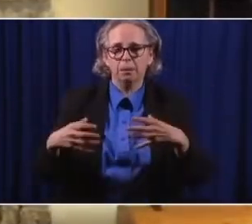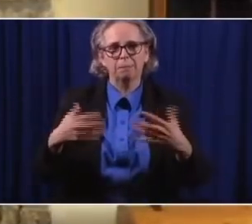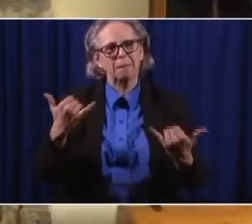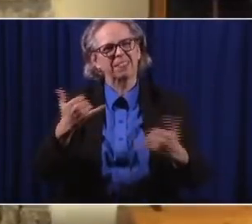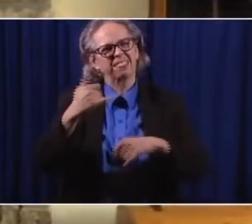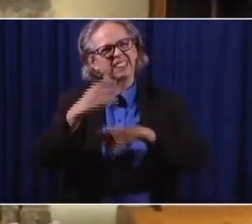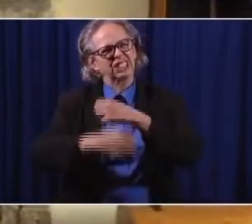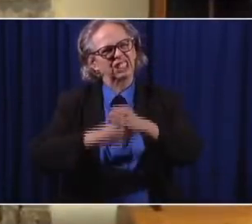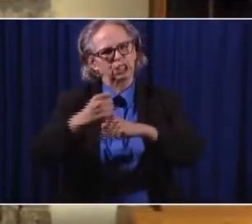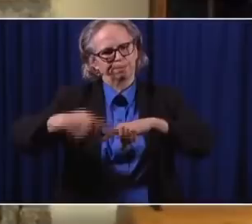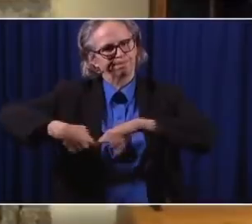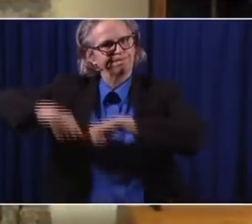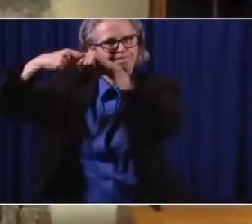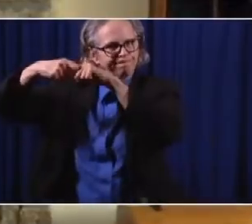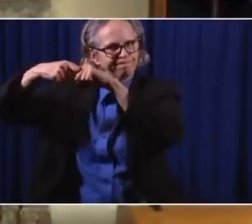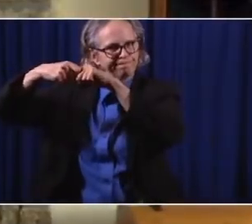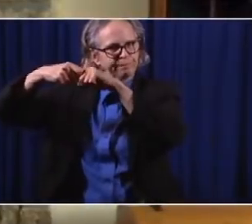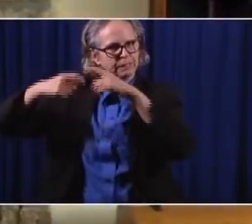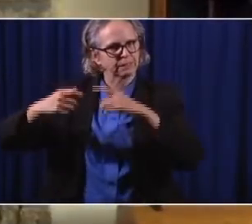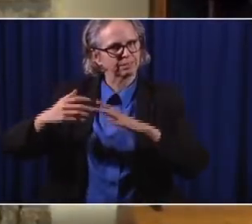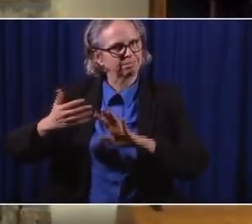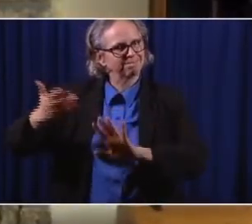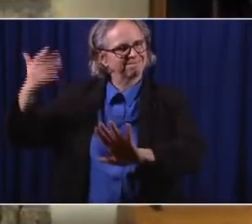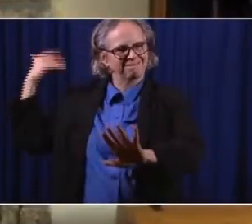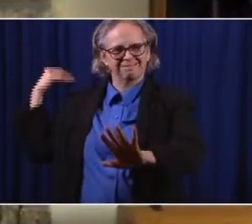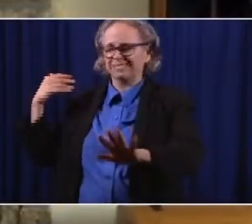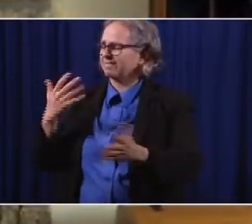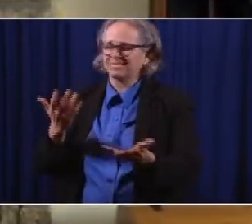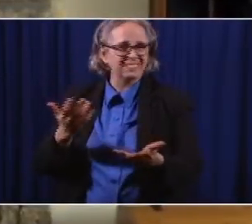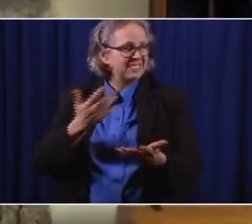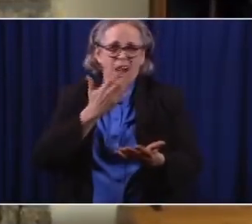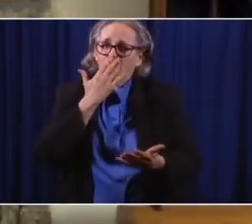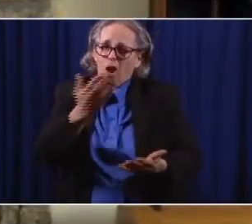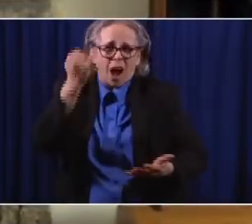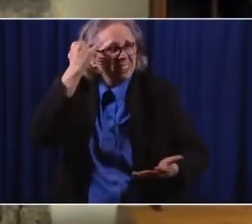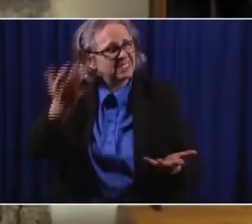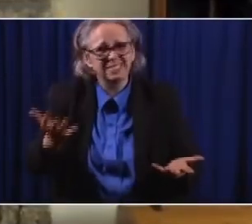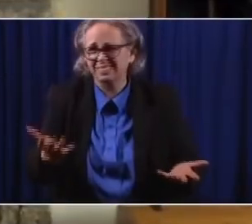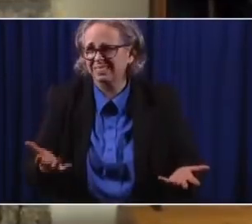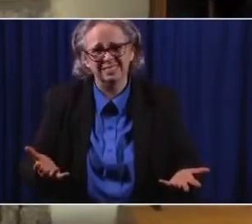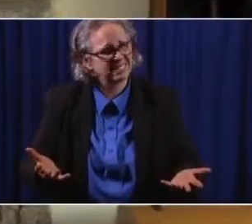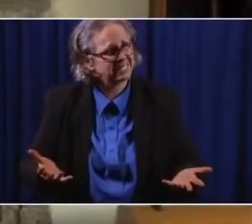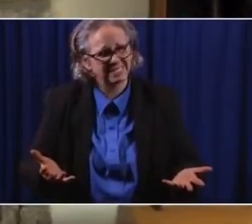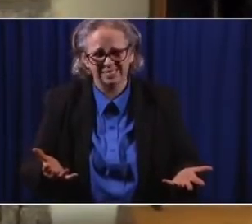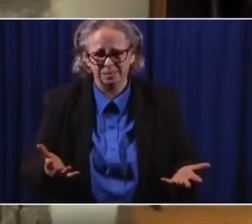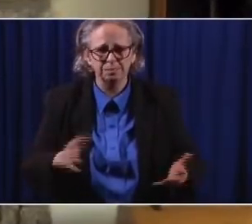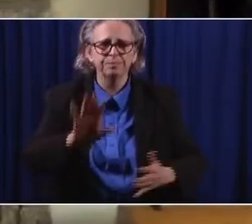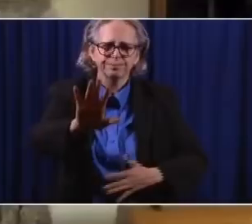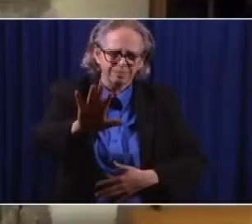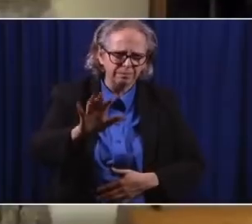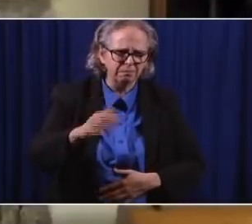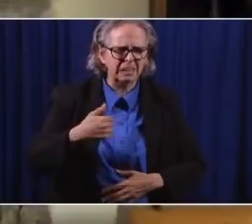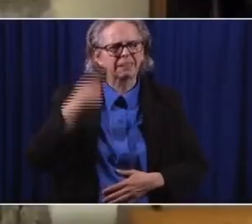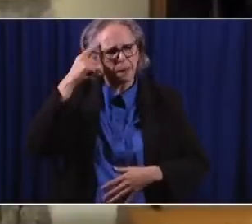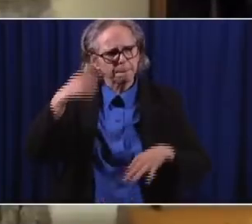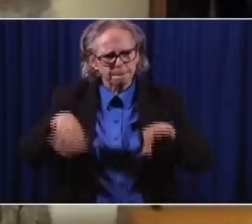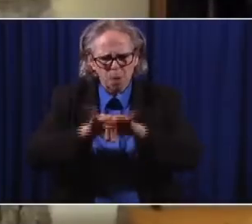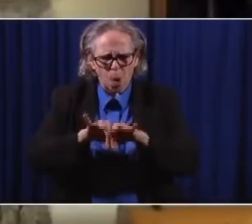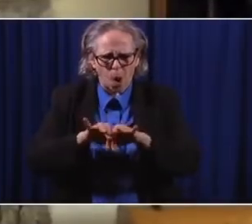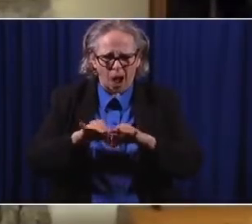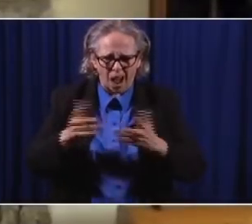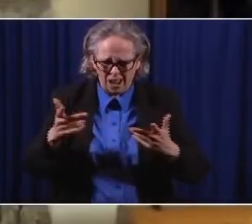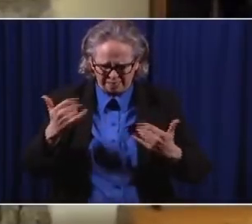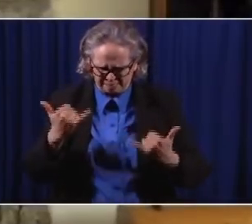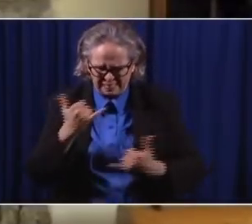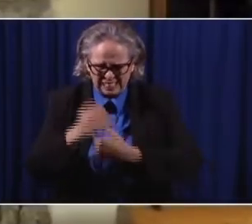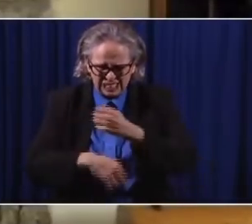families together. It just doesn't make any sense. And I think we got to look at this from the long run, long view of this. And the good news is